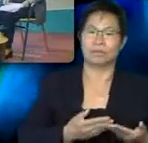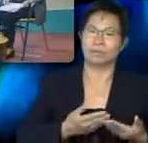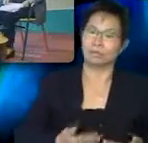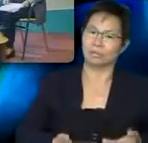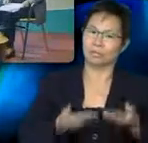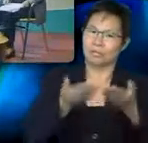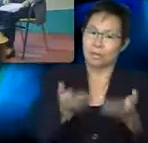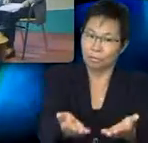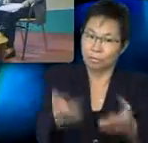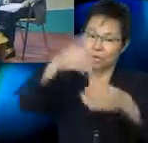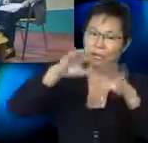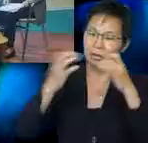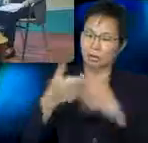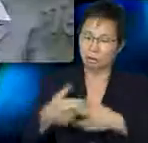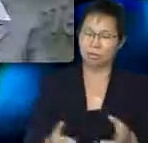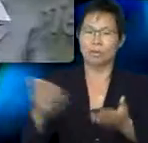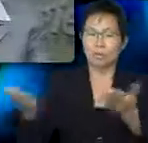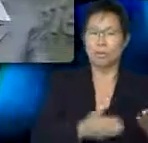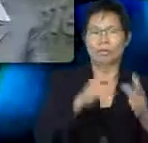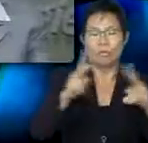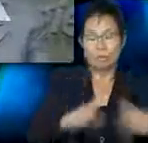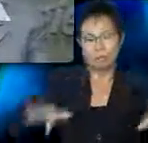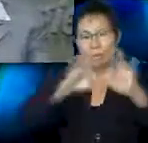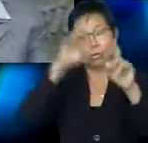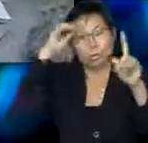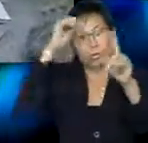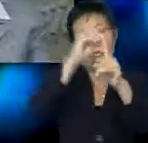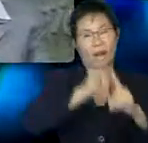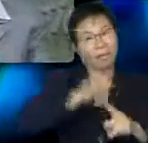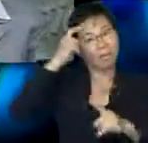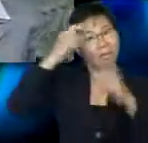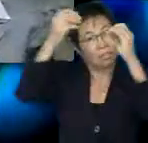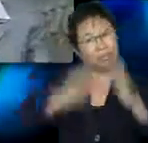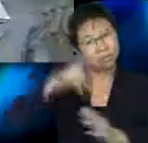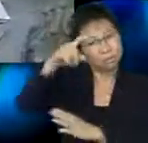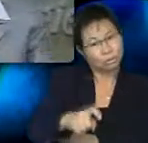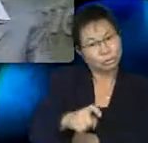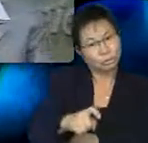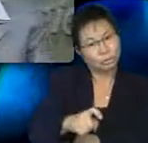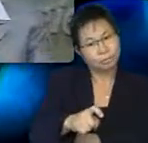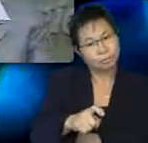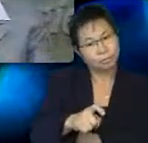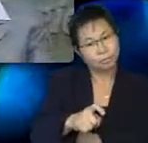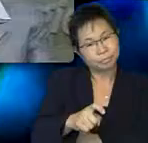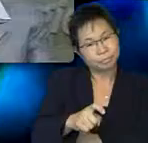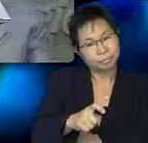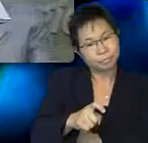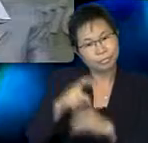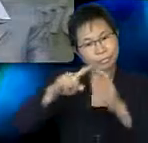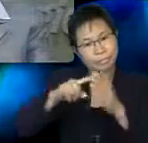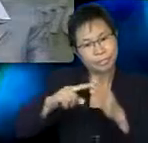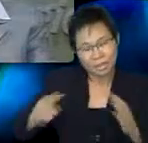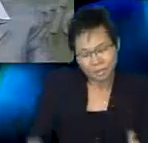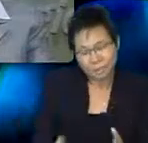I think you've brought in a very important point. I think a teacher should nurture the students, all